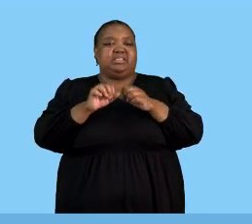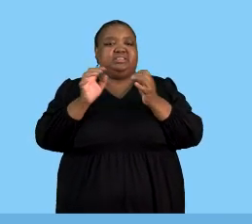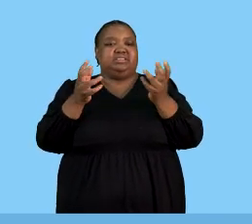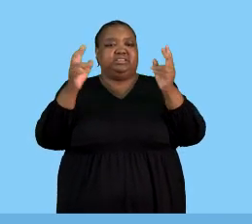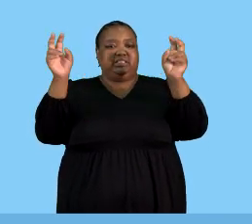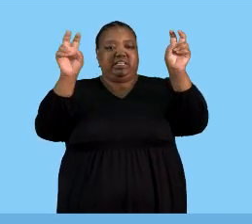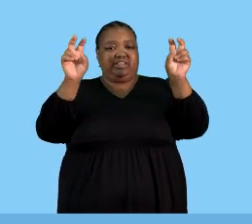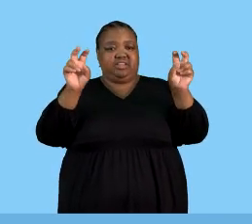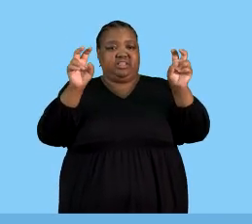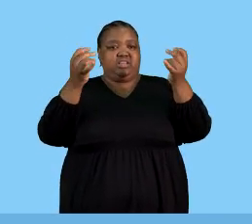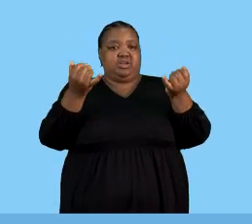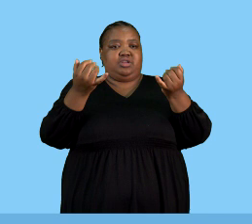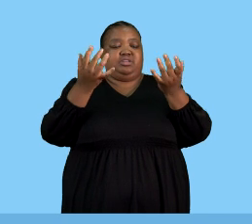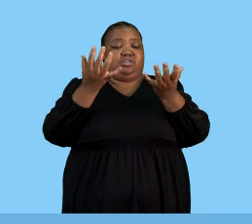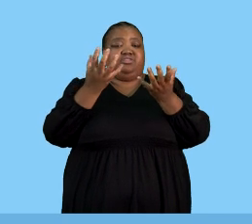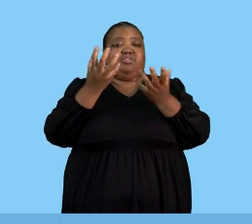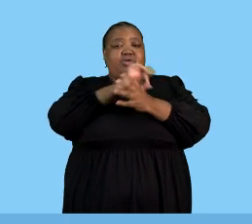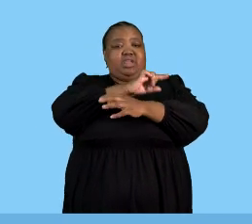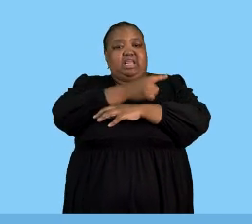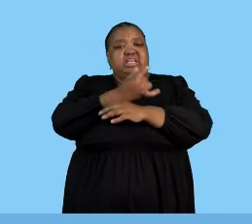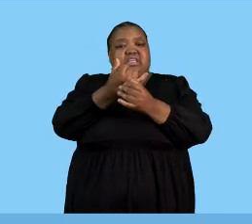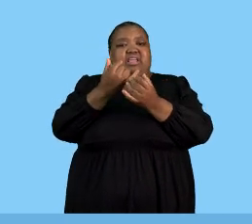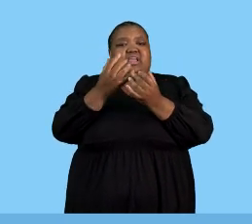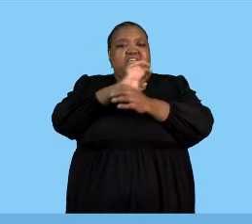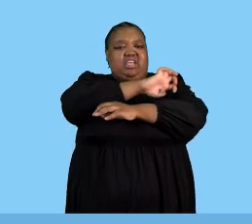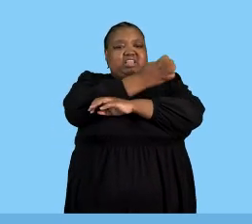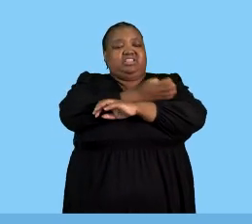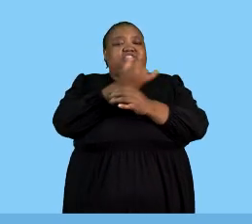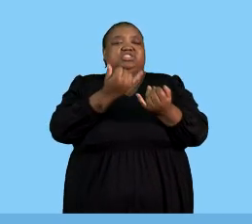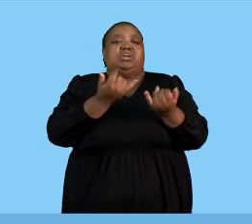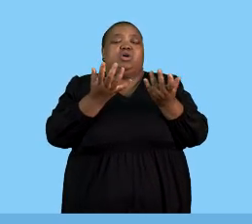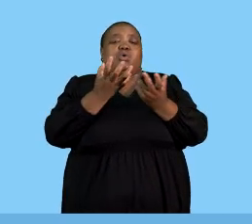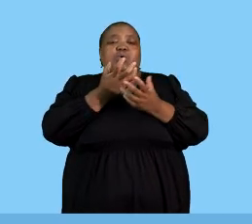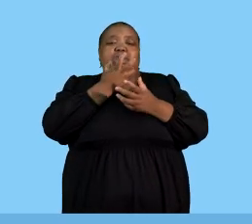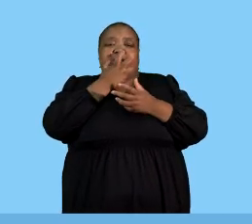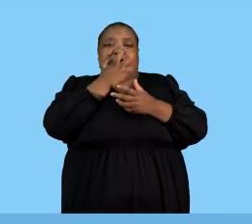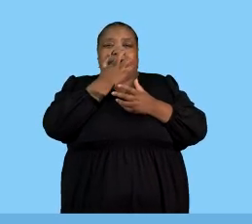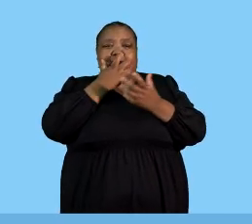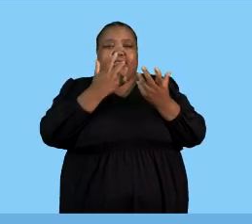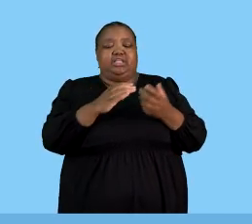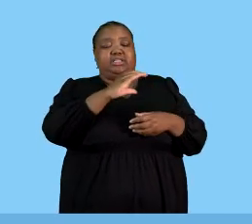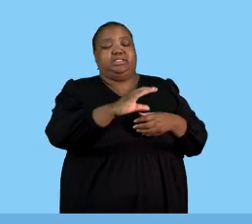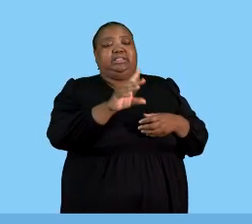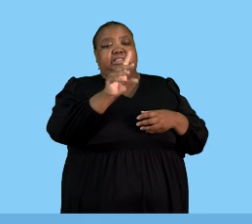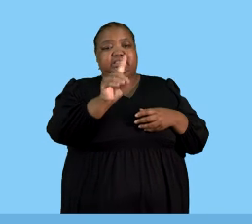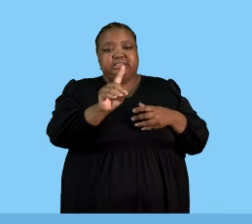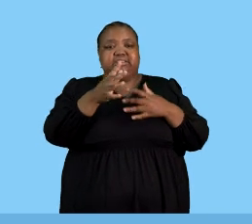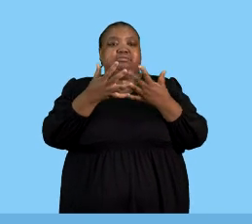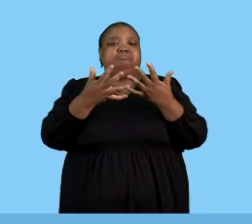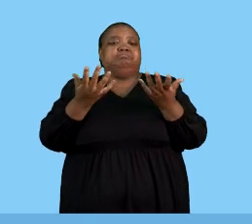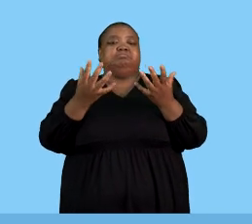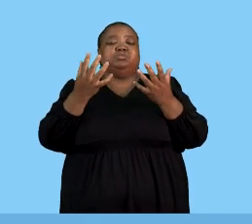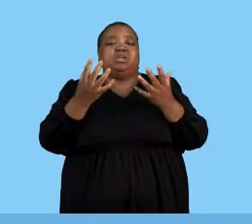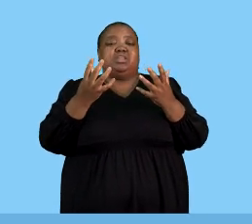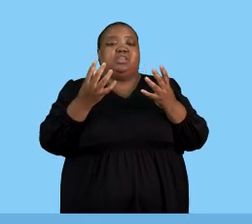specific type of energy being heat, we're going to take another compound CD, and it could be any compound, and then we supply that